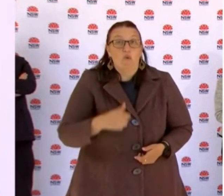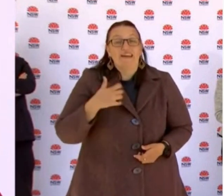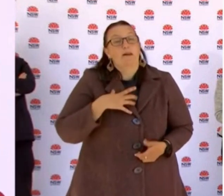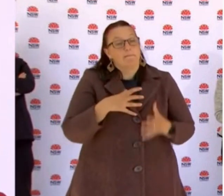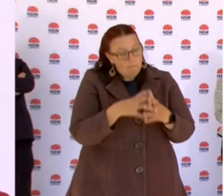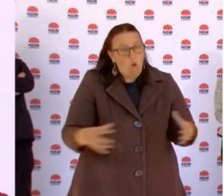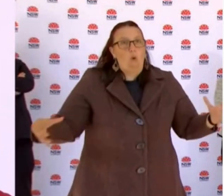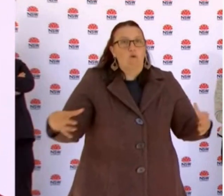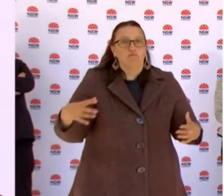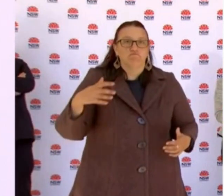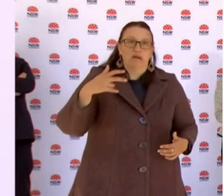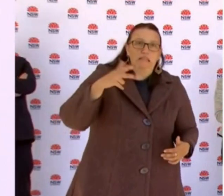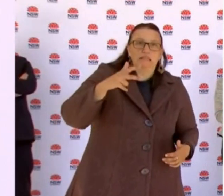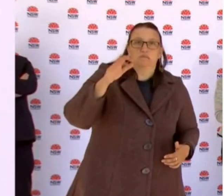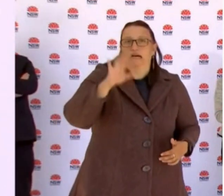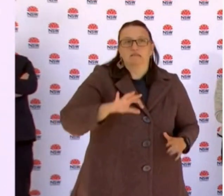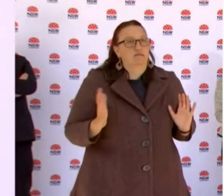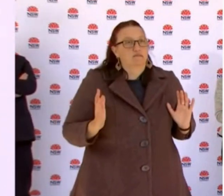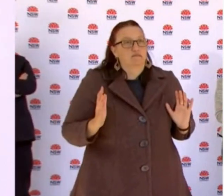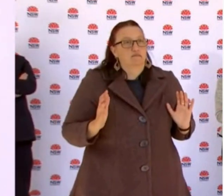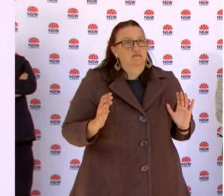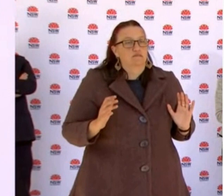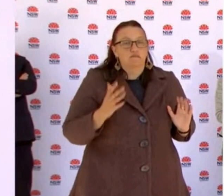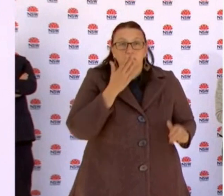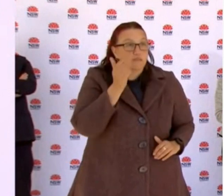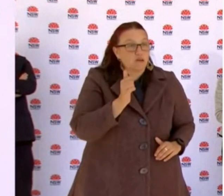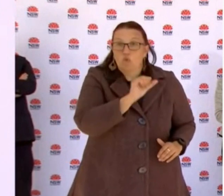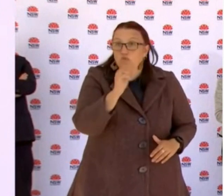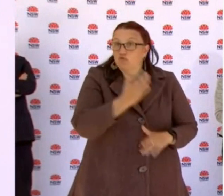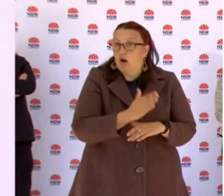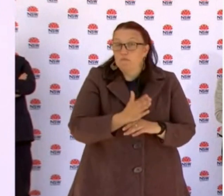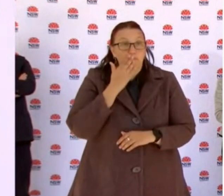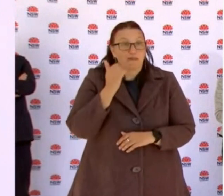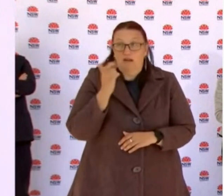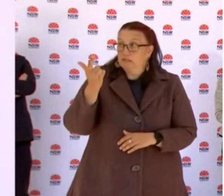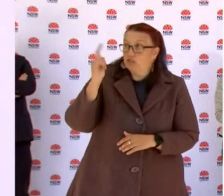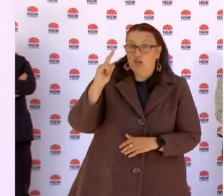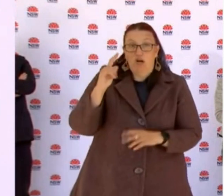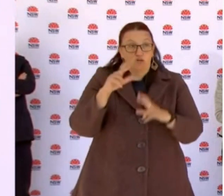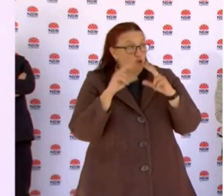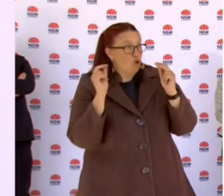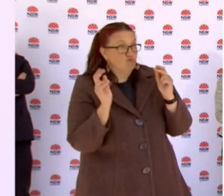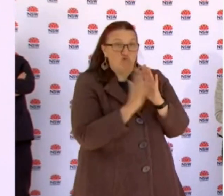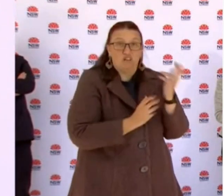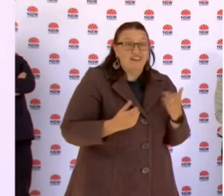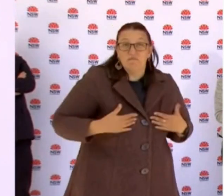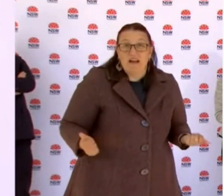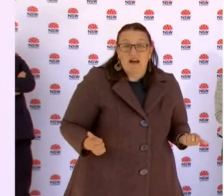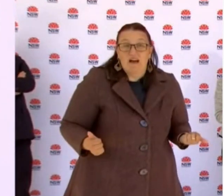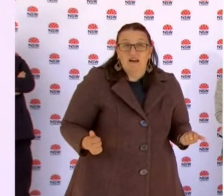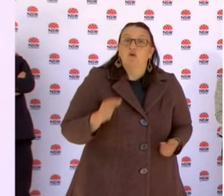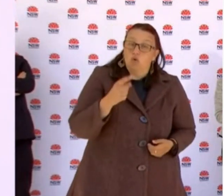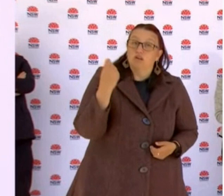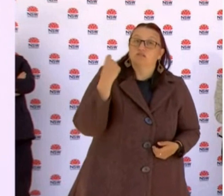of vaccination substantially increase, that it doesn't matter what job you have, all of us remain vulnerable. So long as we maintain the